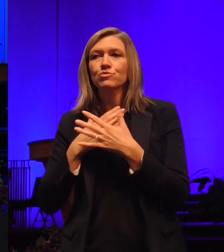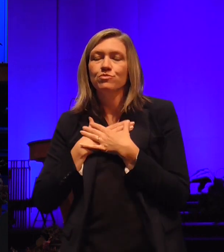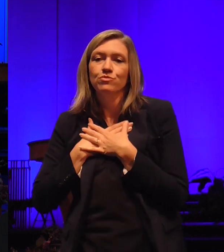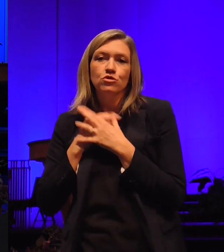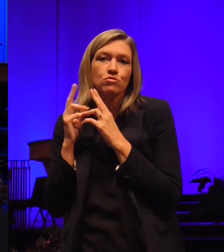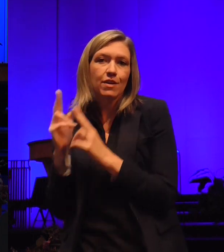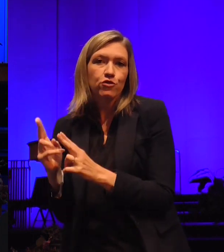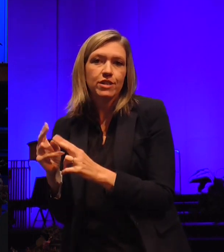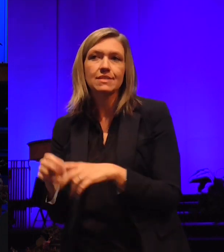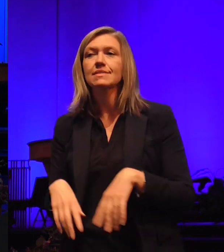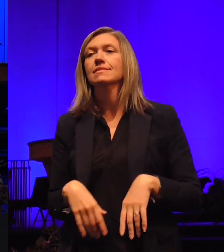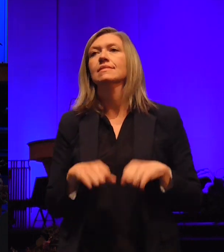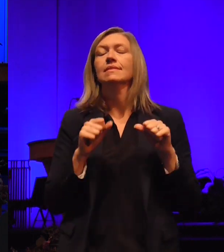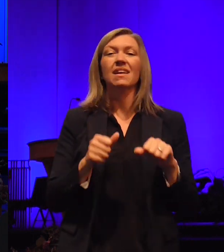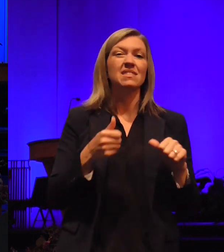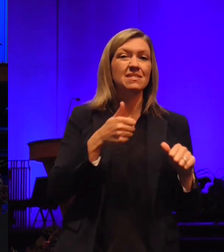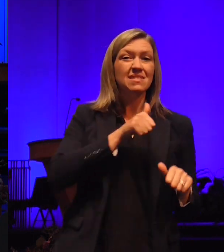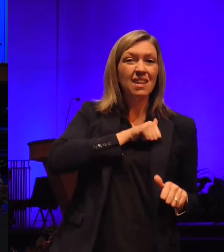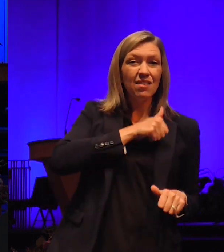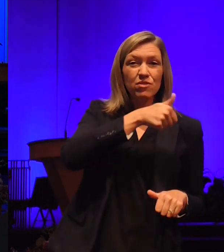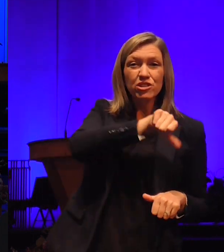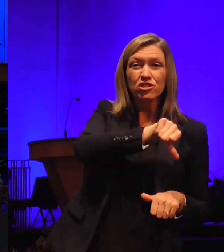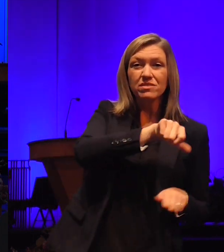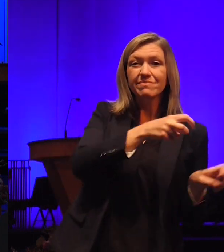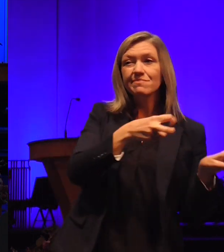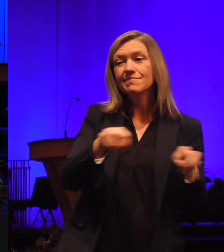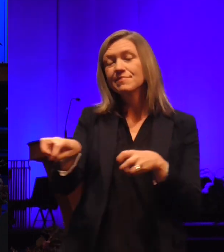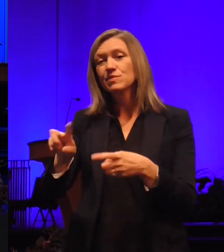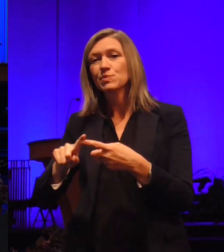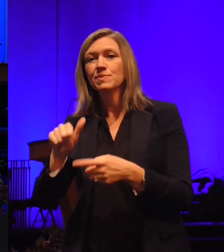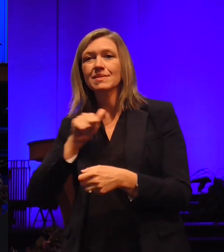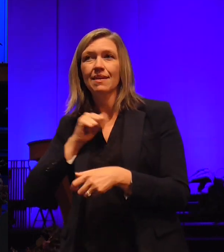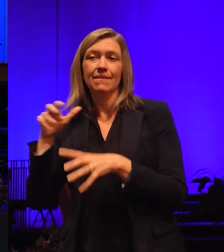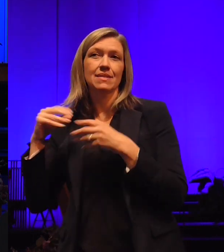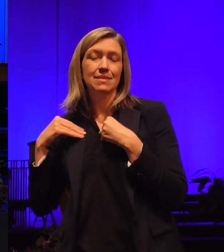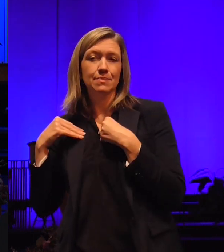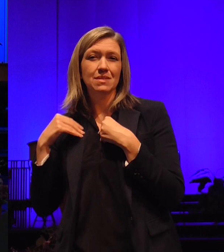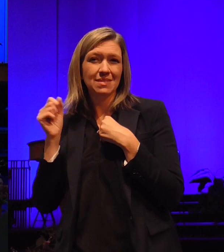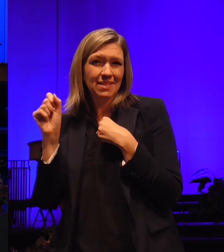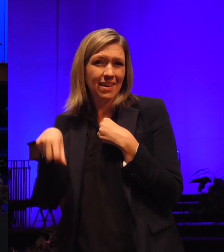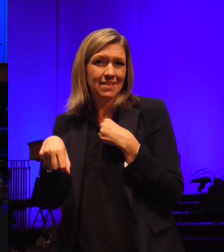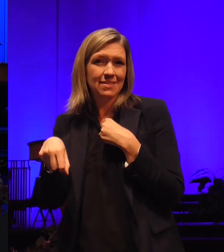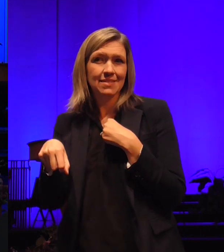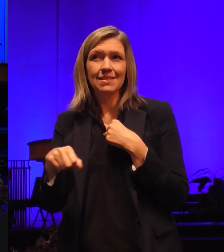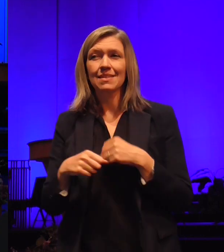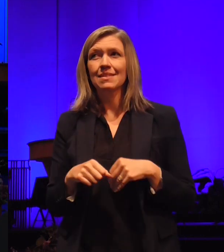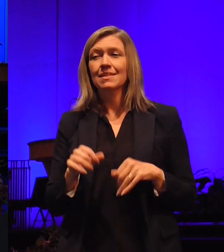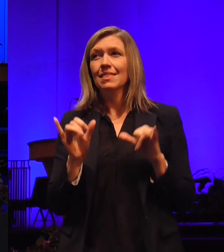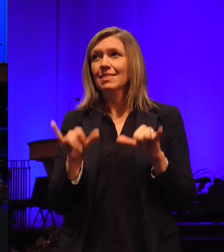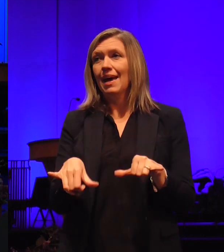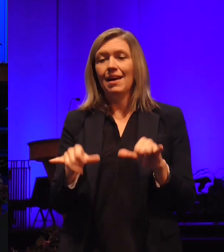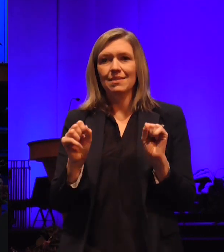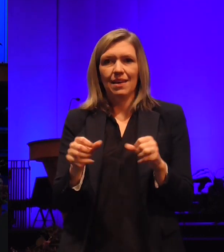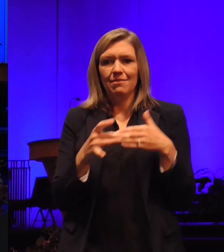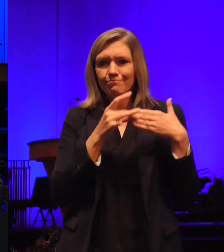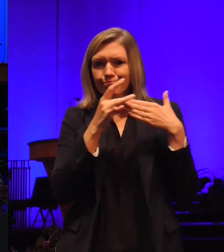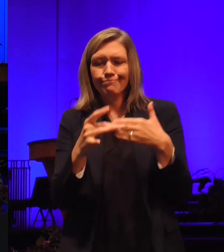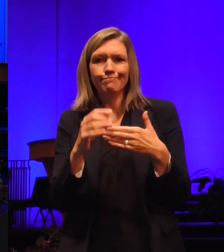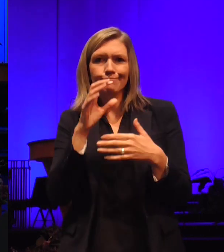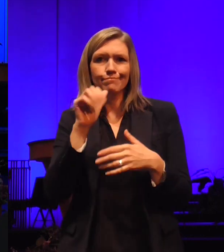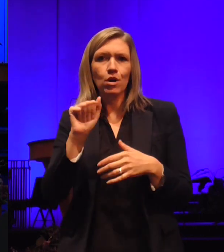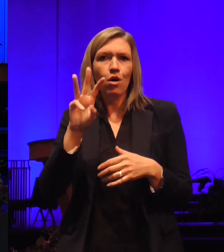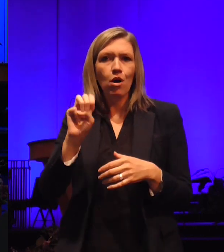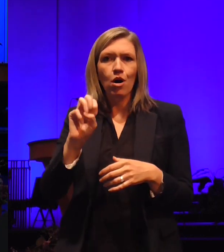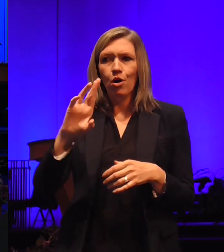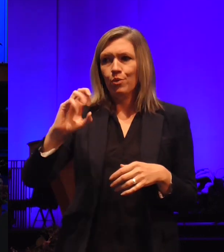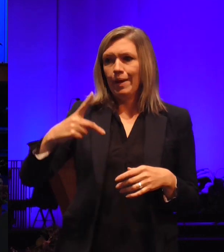move from self-rejection to self-acceptance. And that can be the very awe ramp that inspires